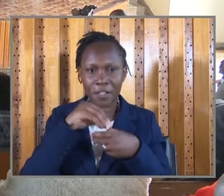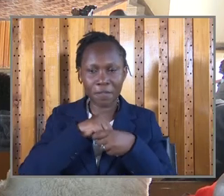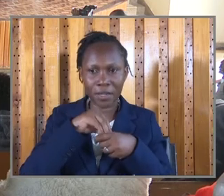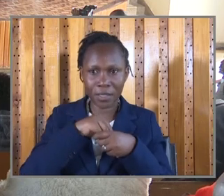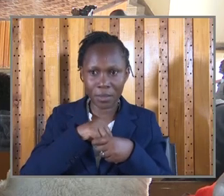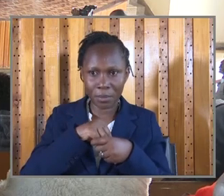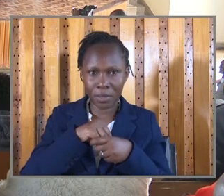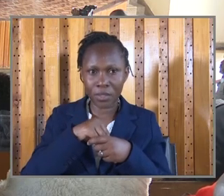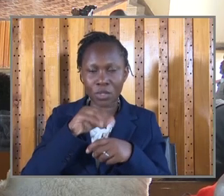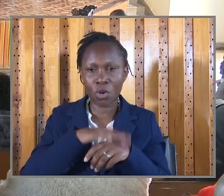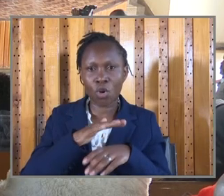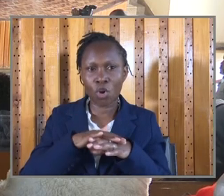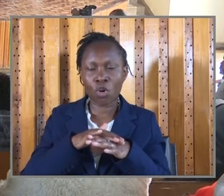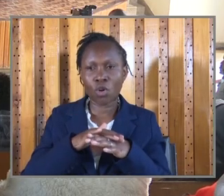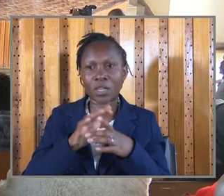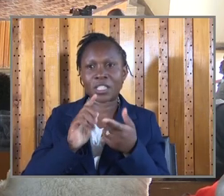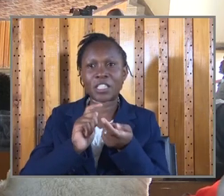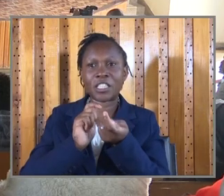digital transformations.